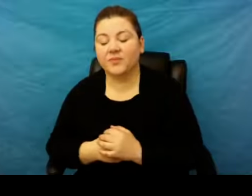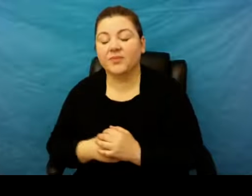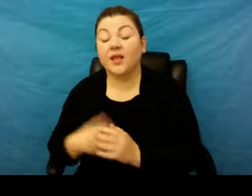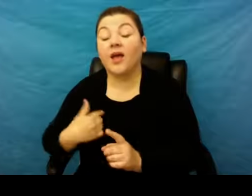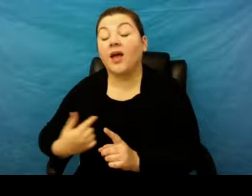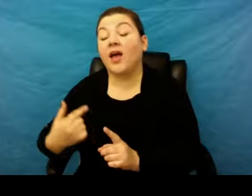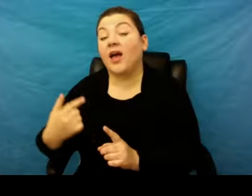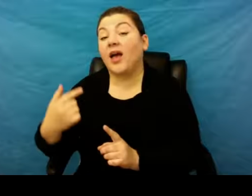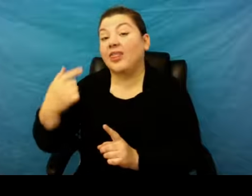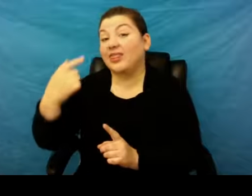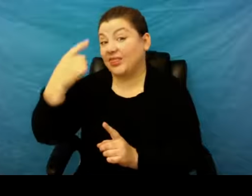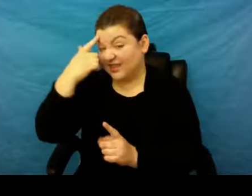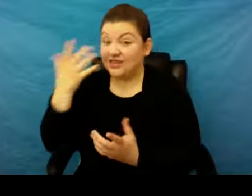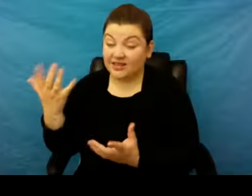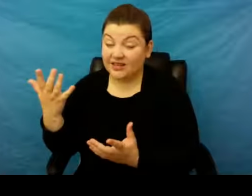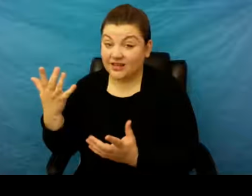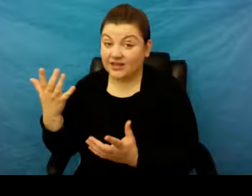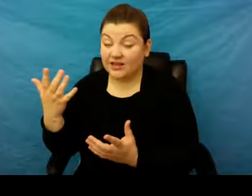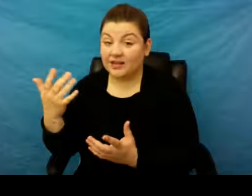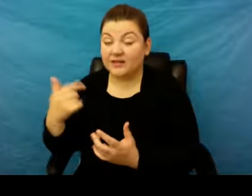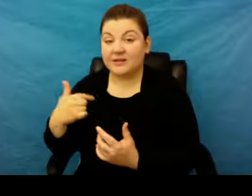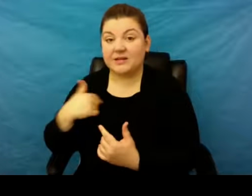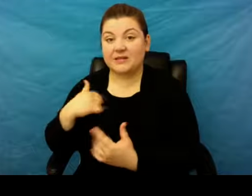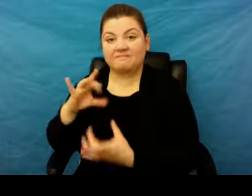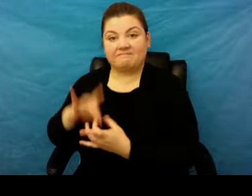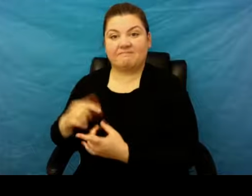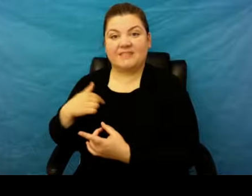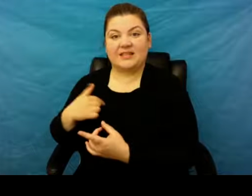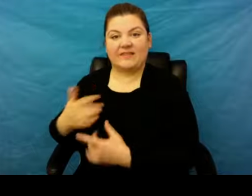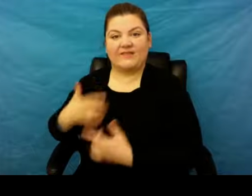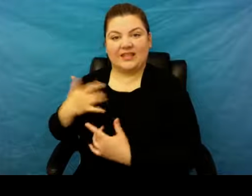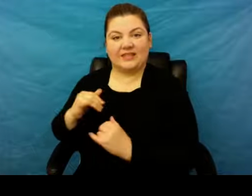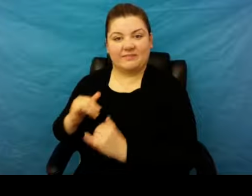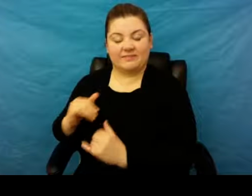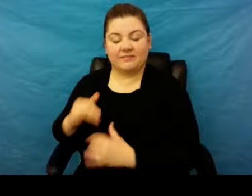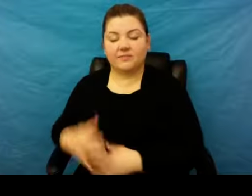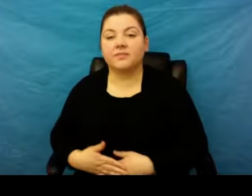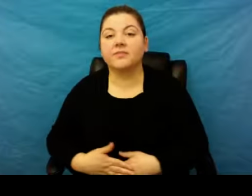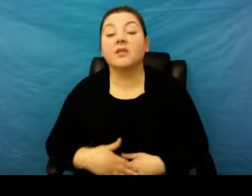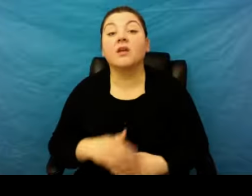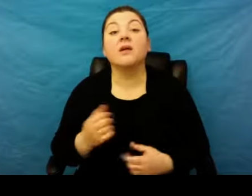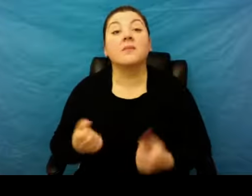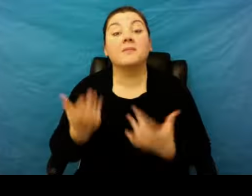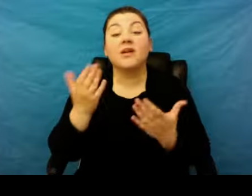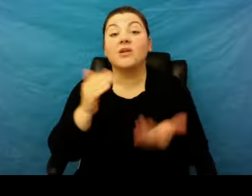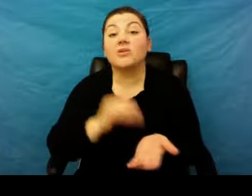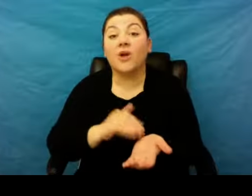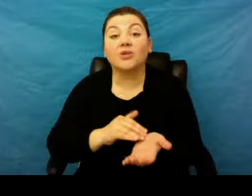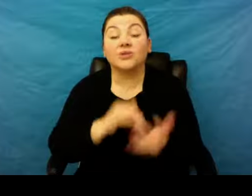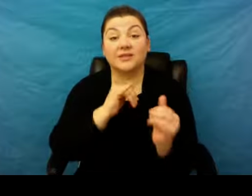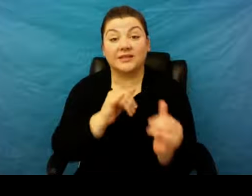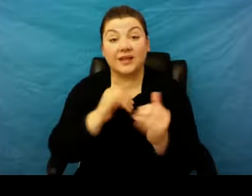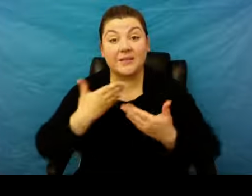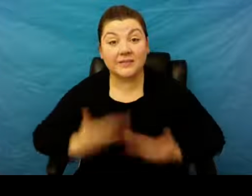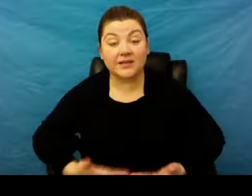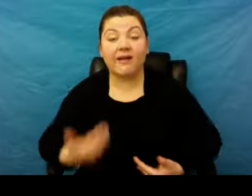that this is what I'm feeling right now, is that doctors like myself are in a very unique position